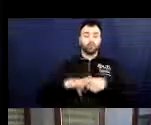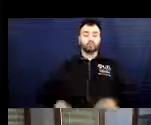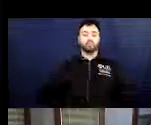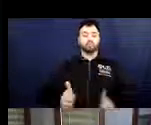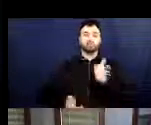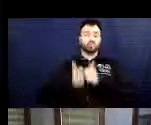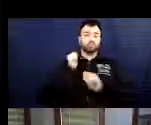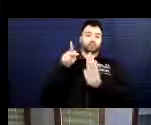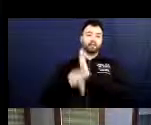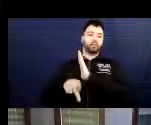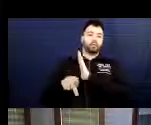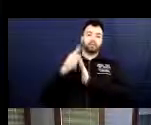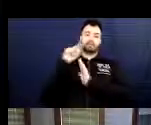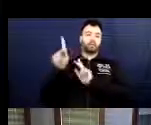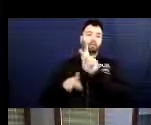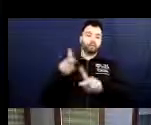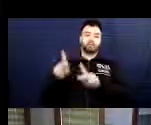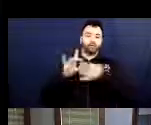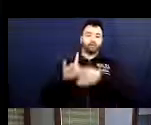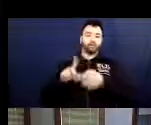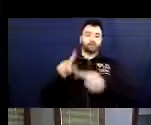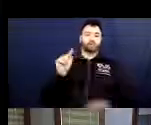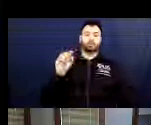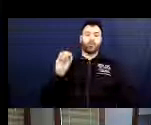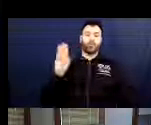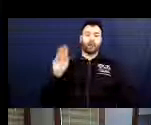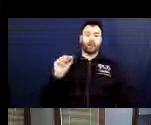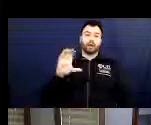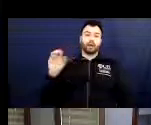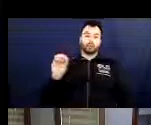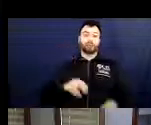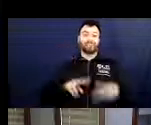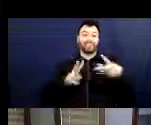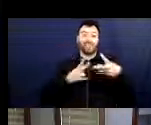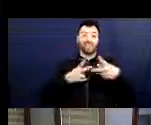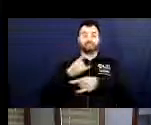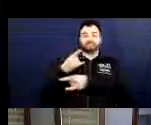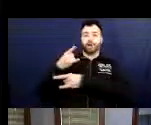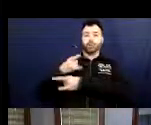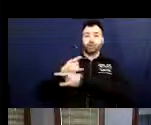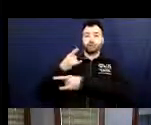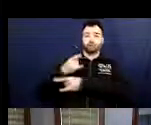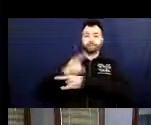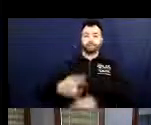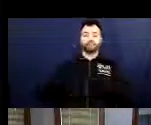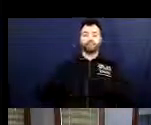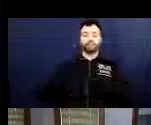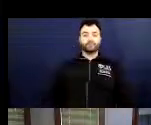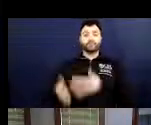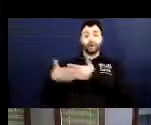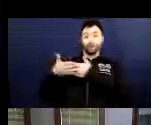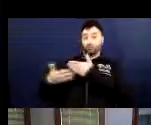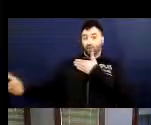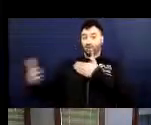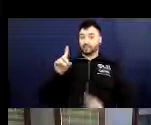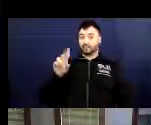drug. Alcohol is a distant second, and then all the other drugs that were mentioned, all the other drugs,